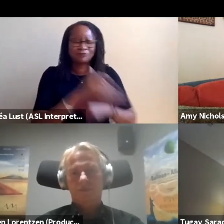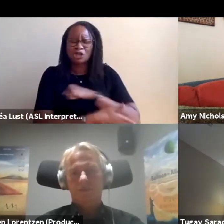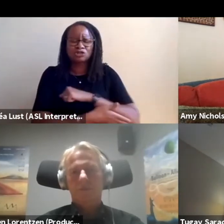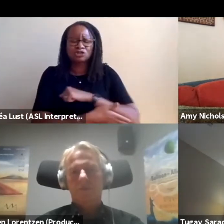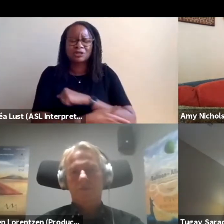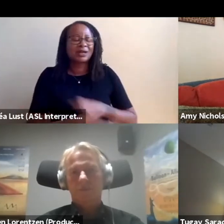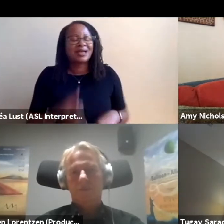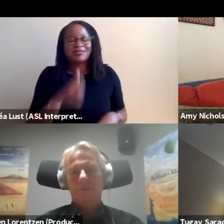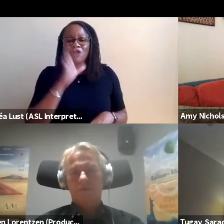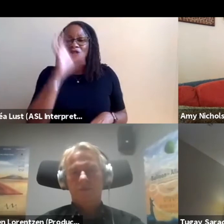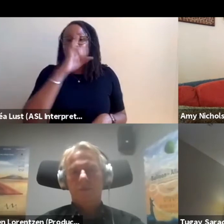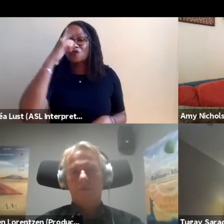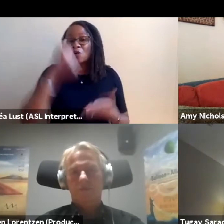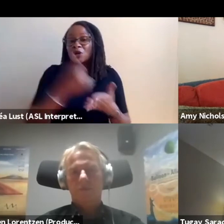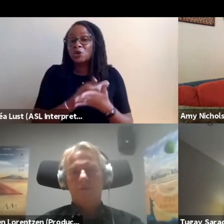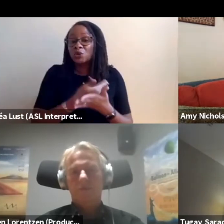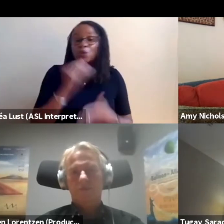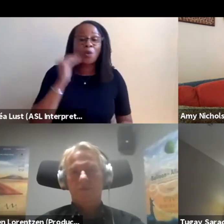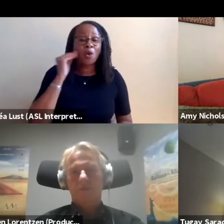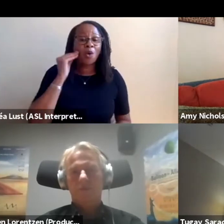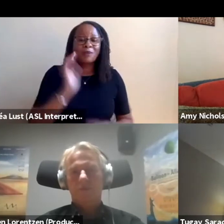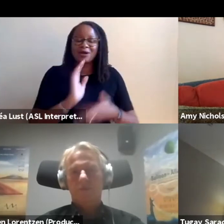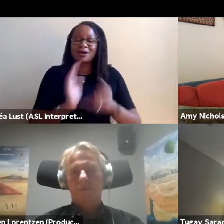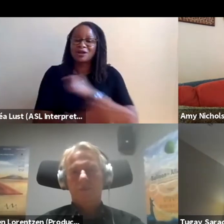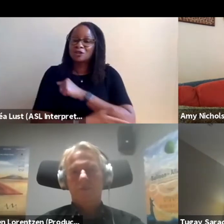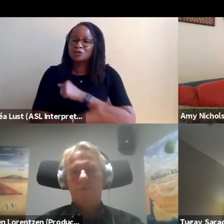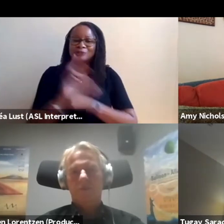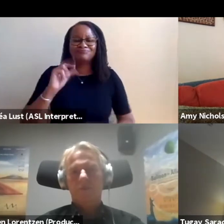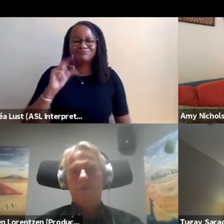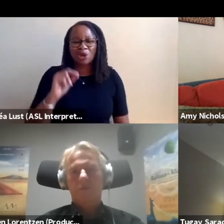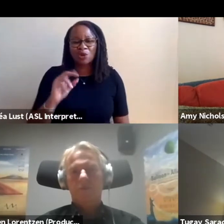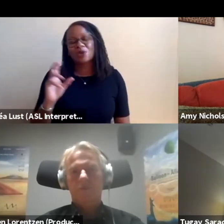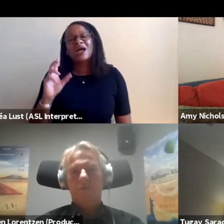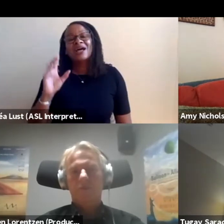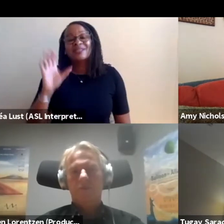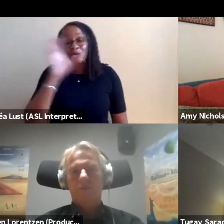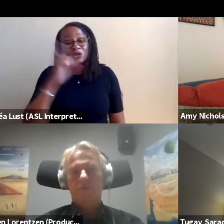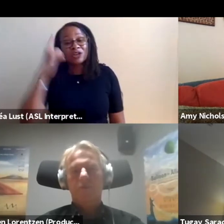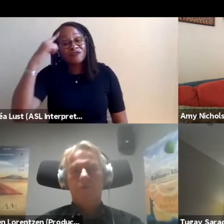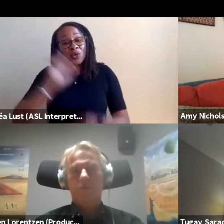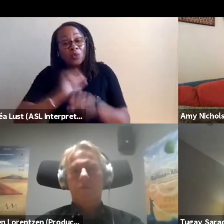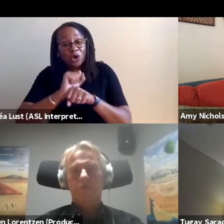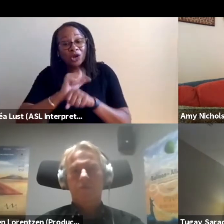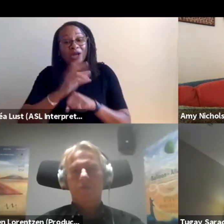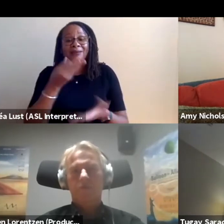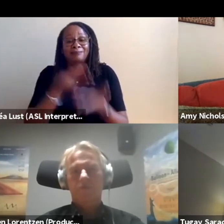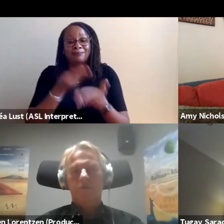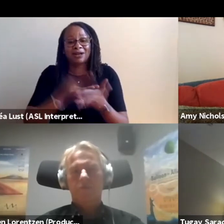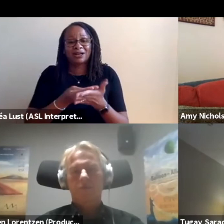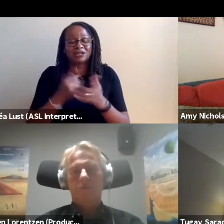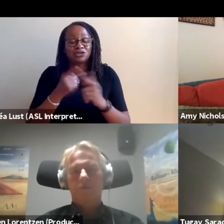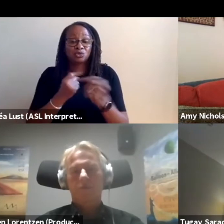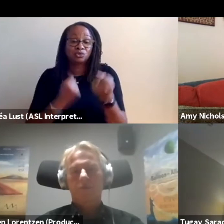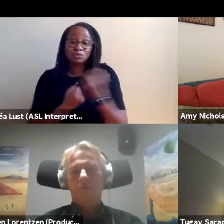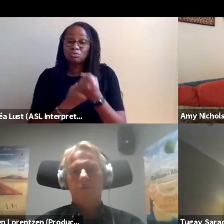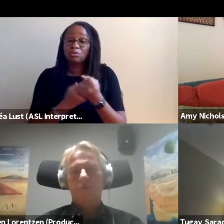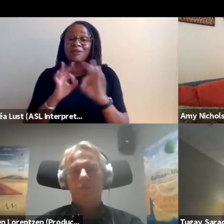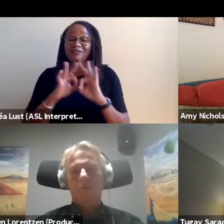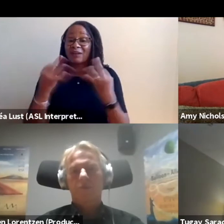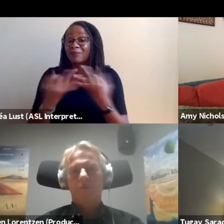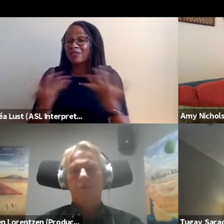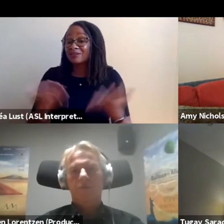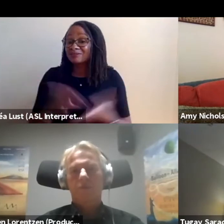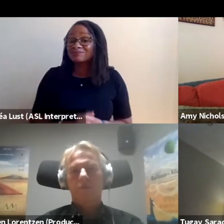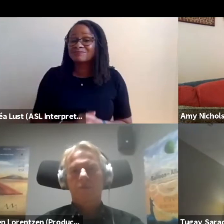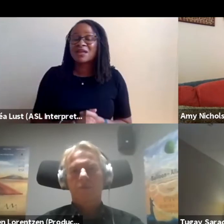new home country. They were just looking for work and money to to feed